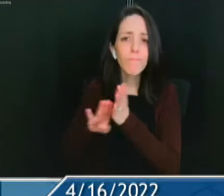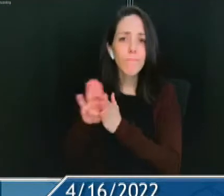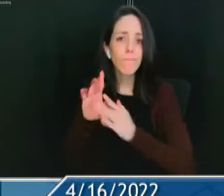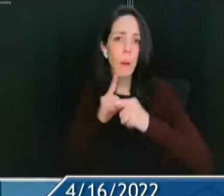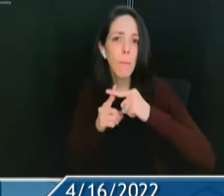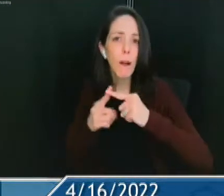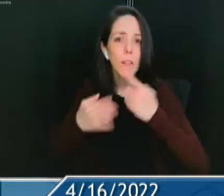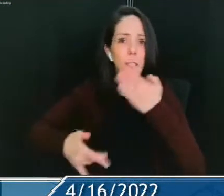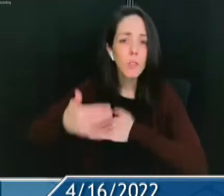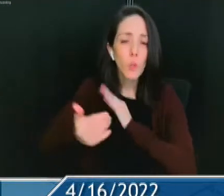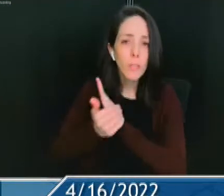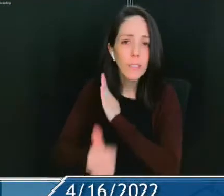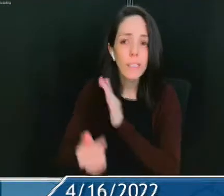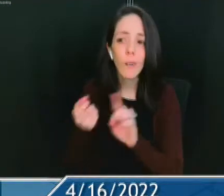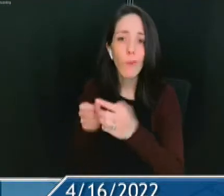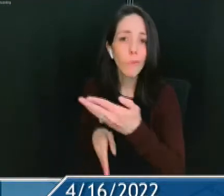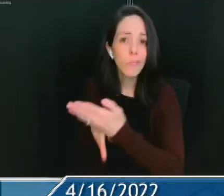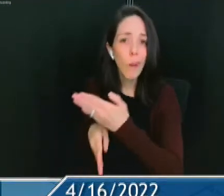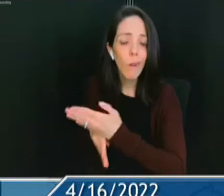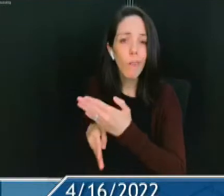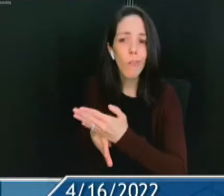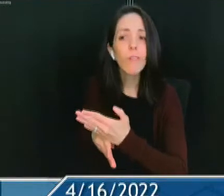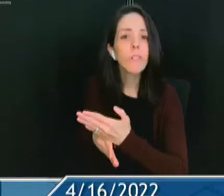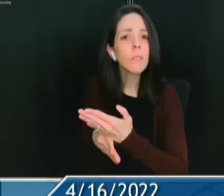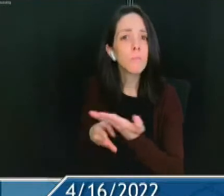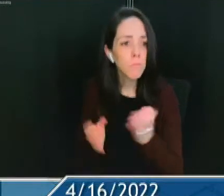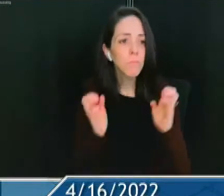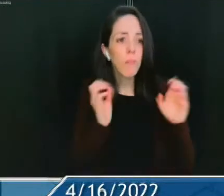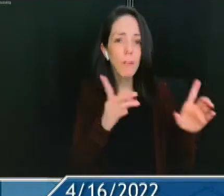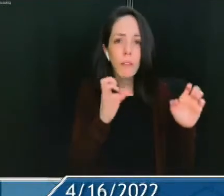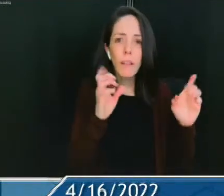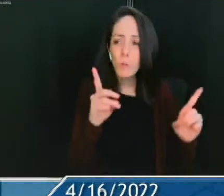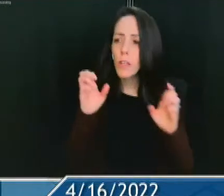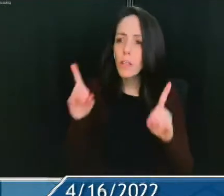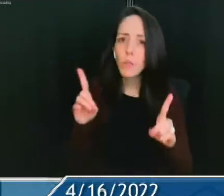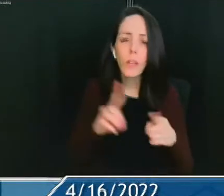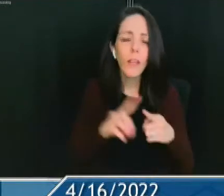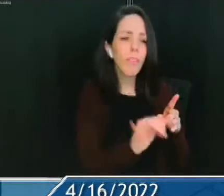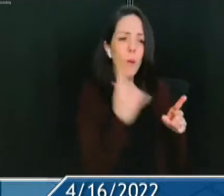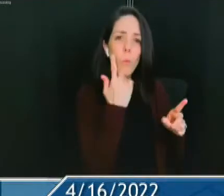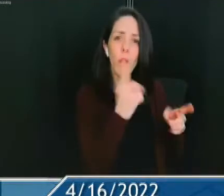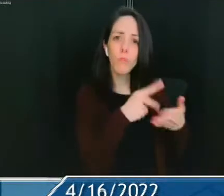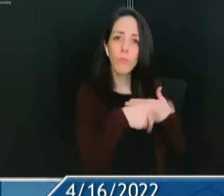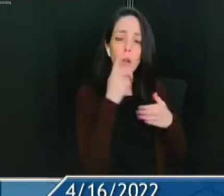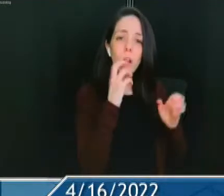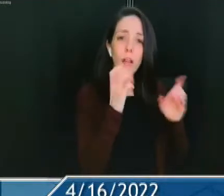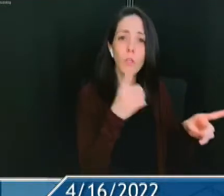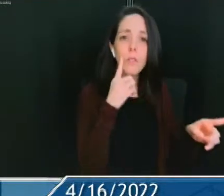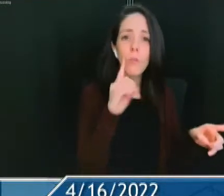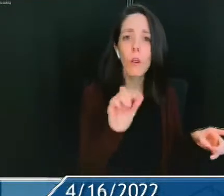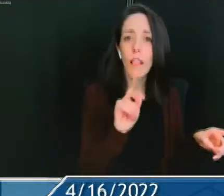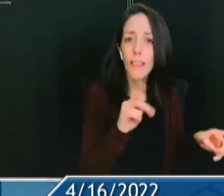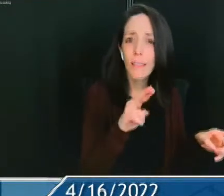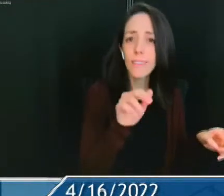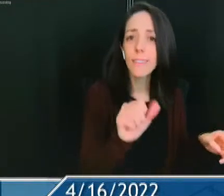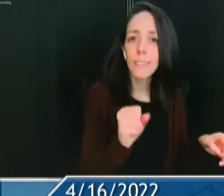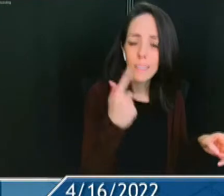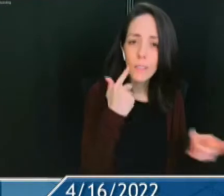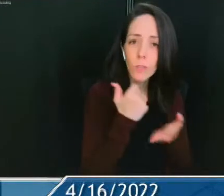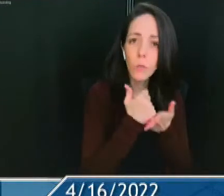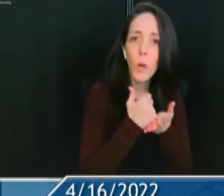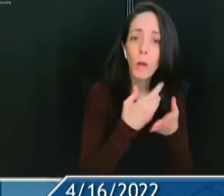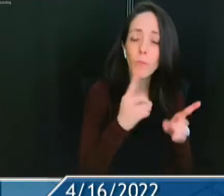soccer. Educate Ya that eliminates the barriers that Latinx people experience in accessing healthcare during the pandemic. And